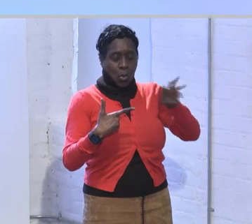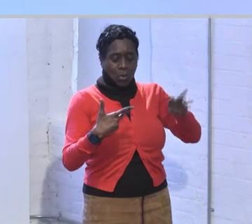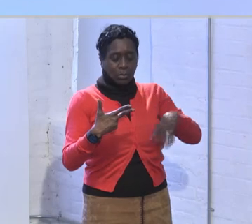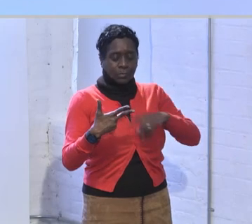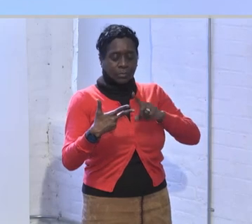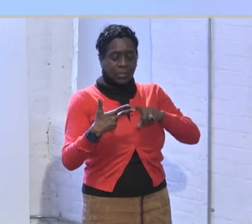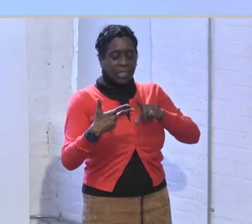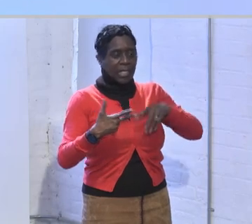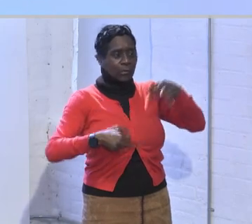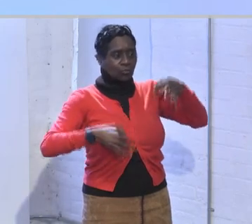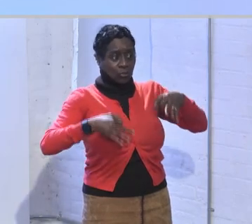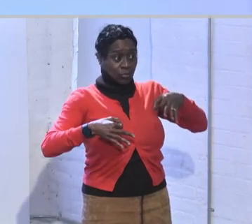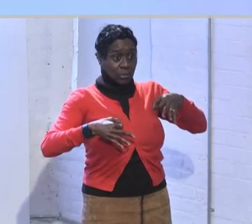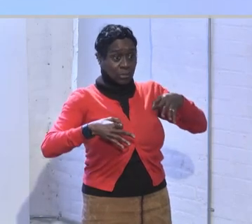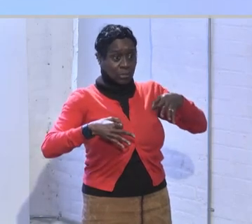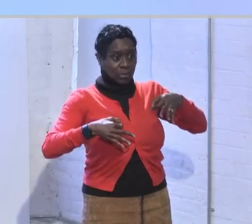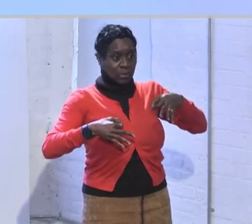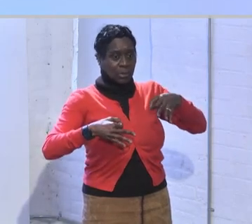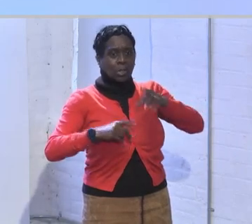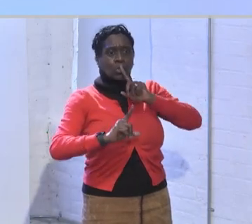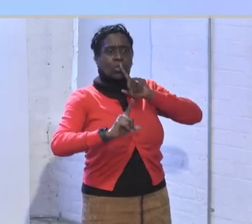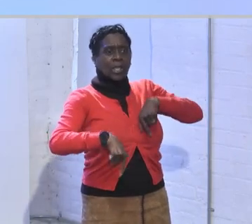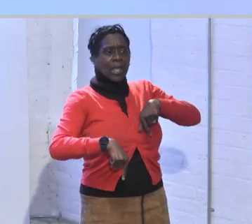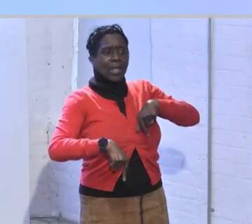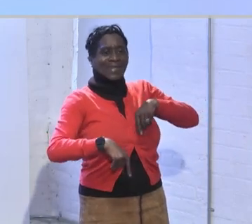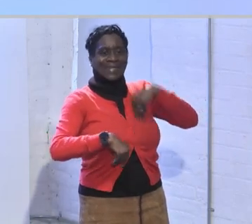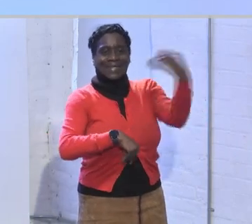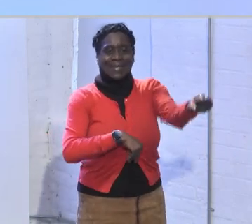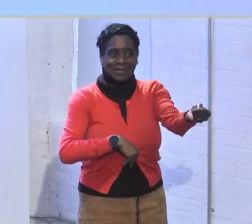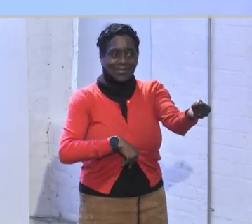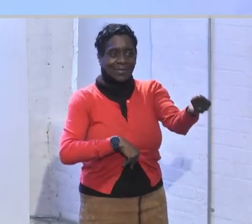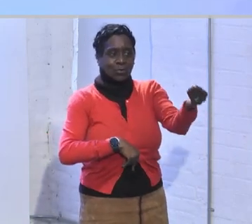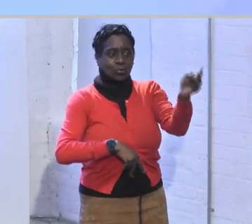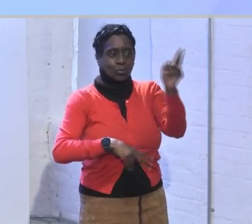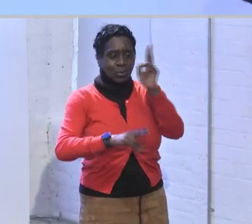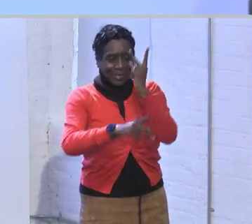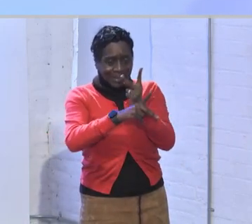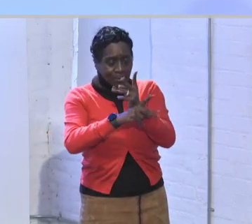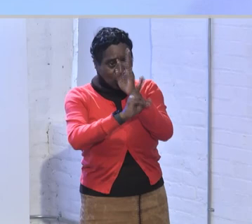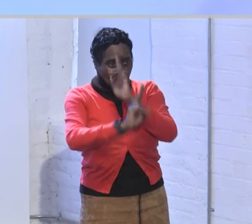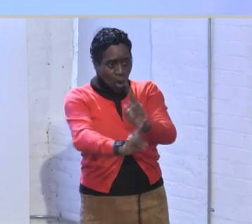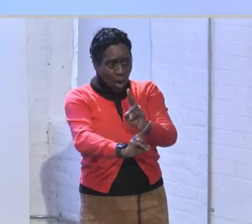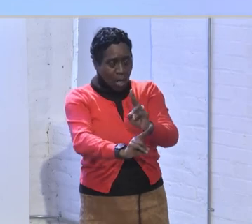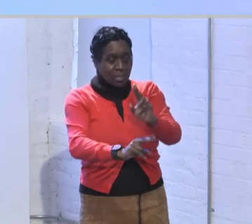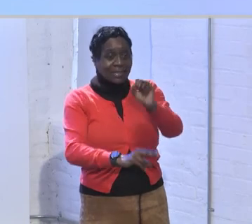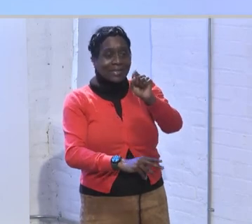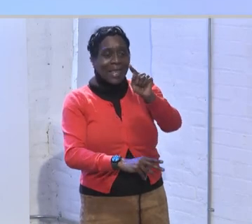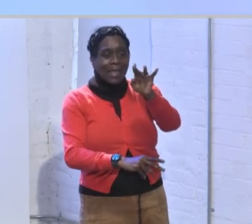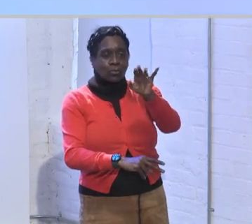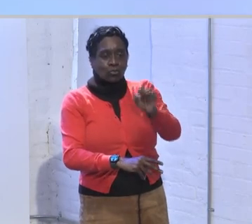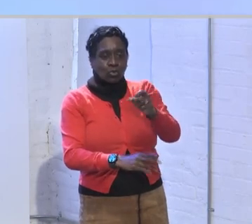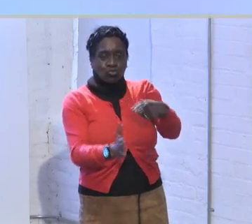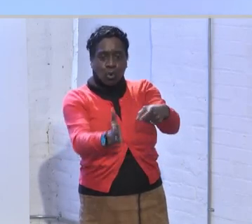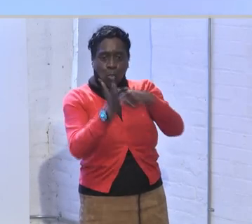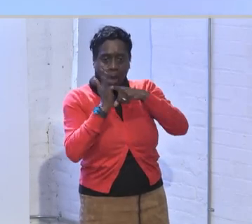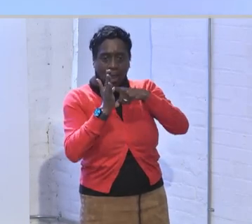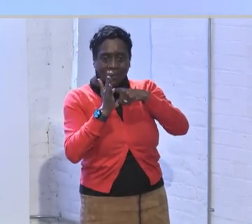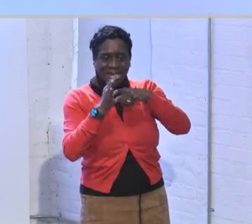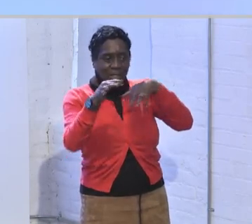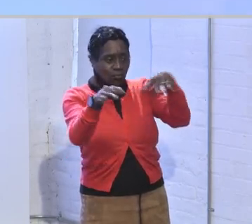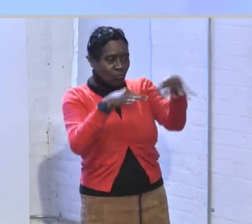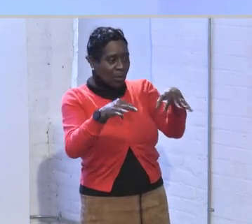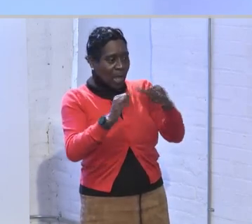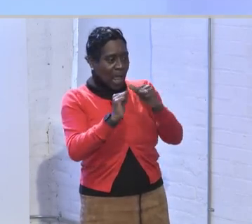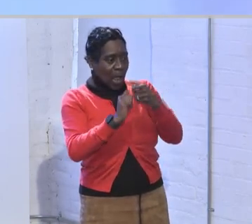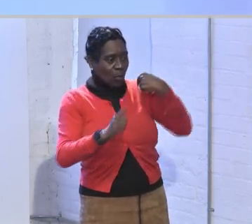statutes, and judgments. A command is an order given to observe or to keep. A statute is a requirement that's describing how